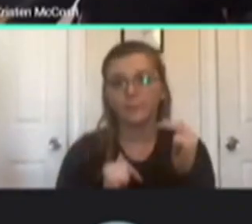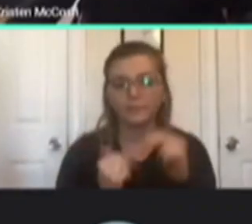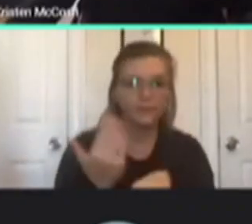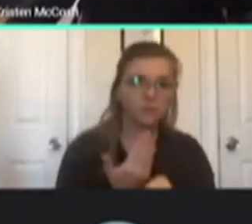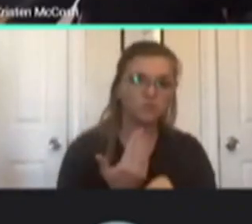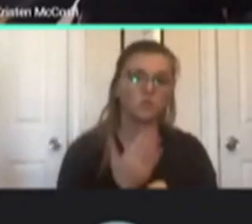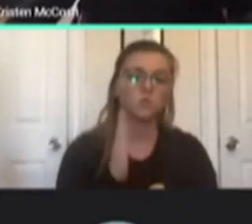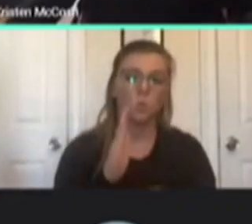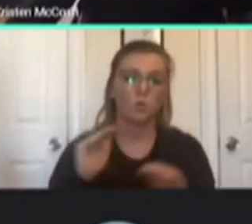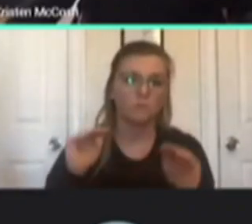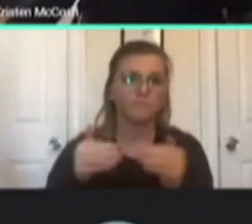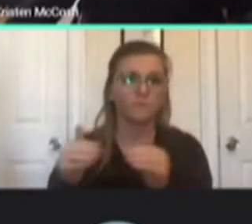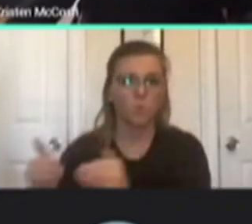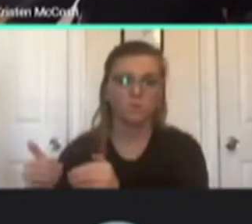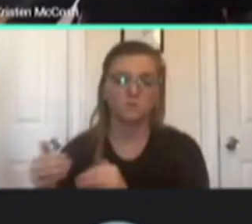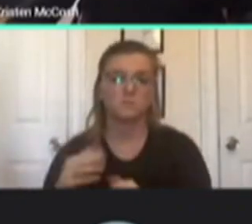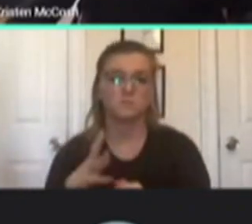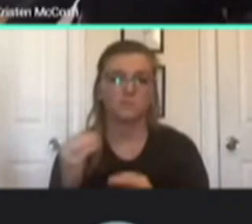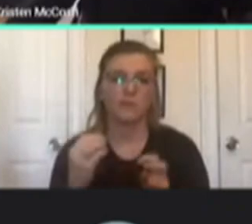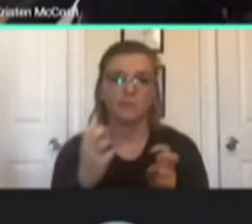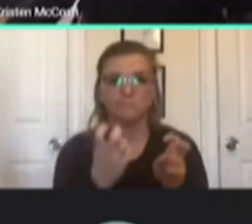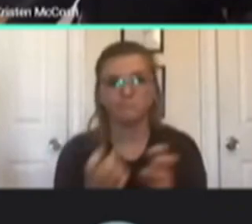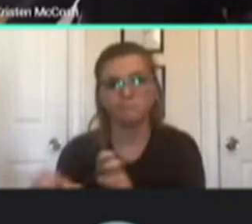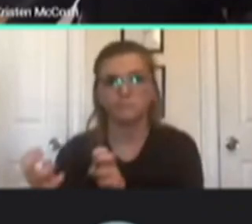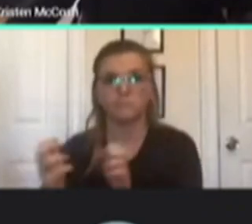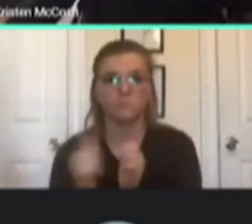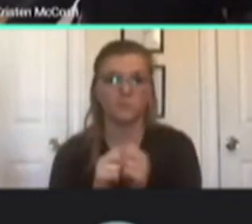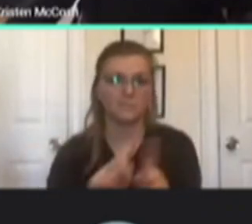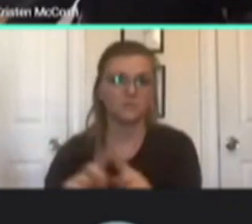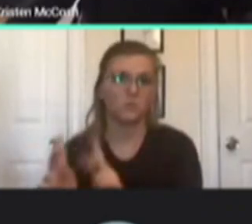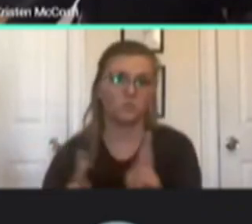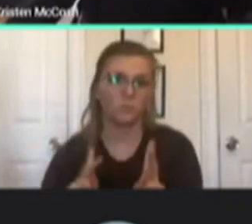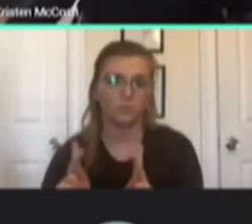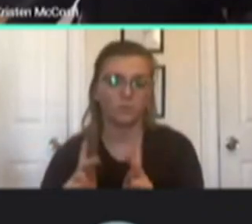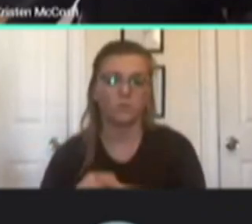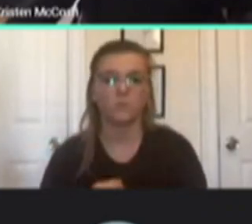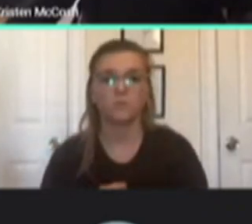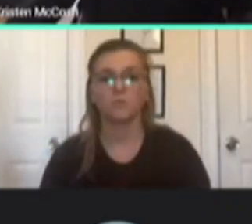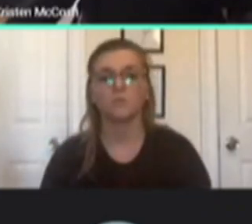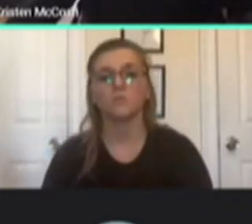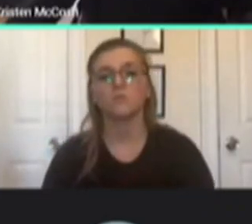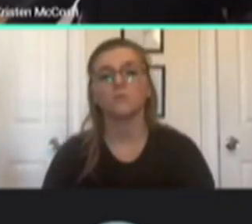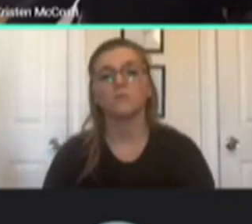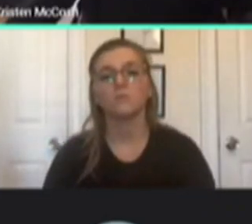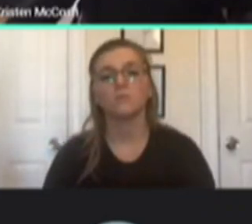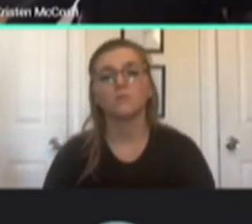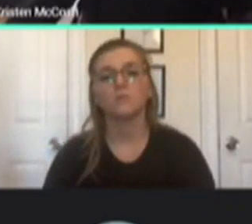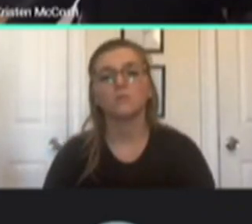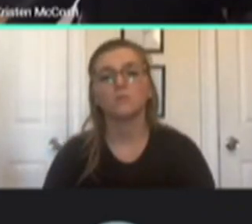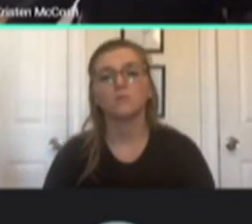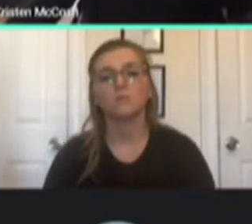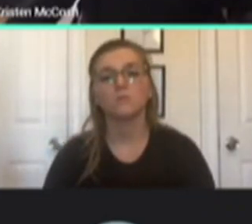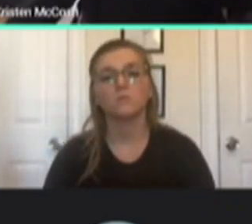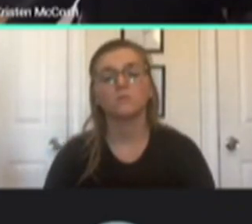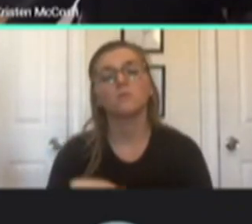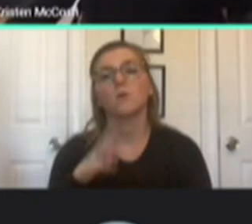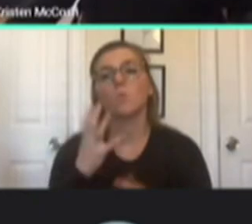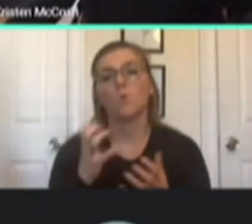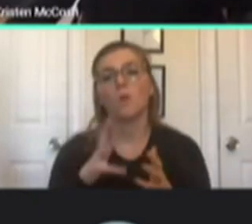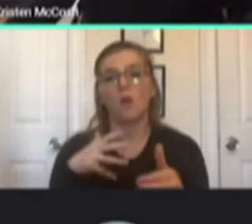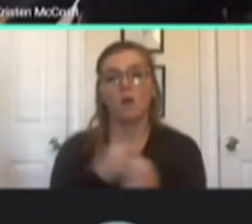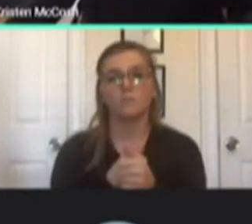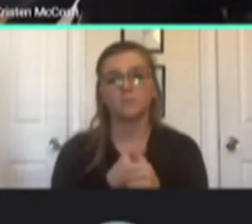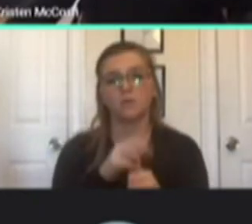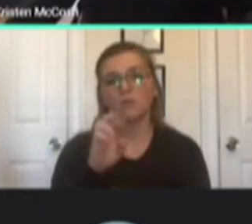that, and we'll be meeting with all the people who do those things. And then I just wanted to give an update on the reopening plan for the